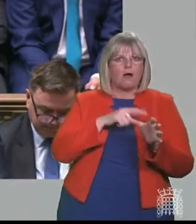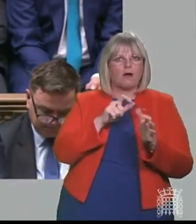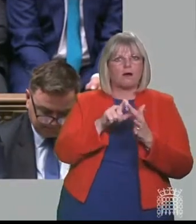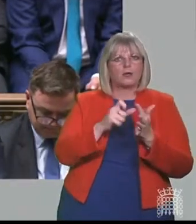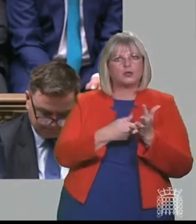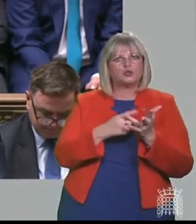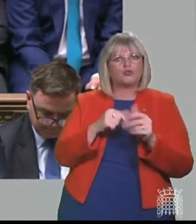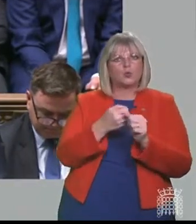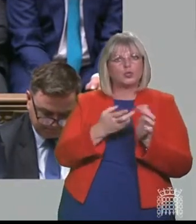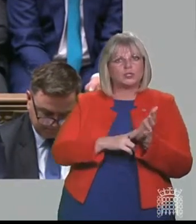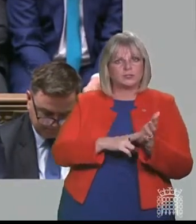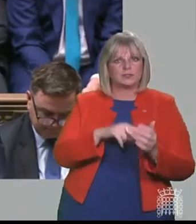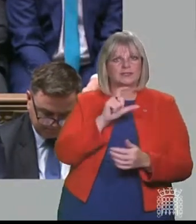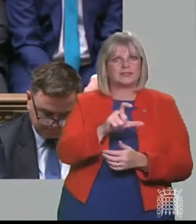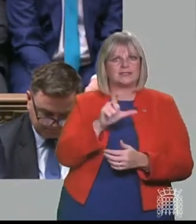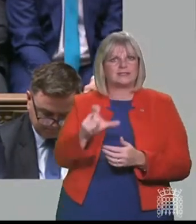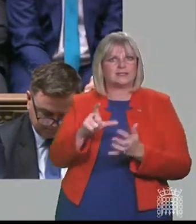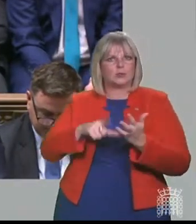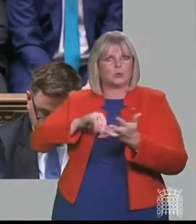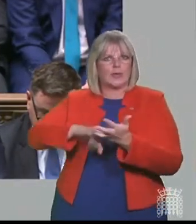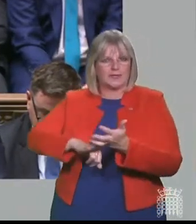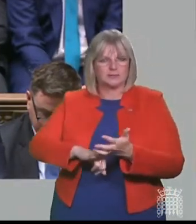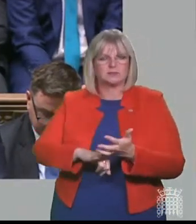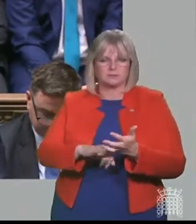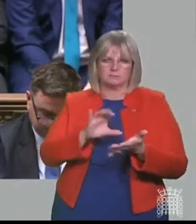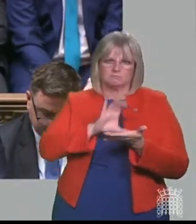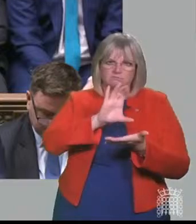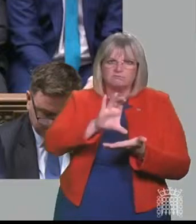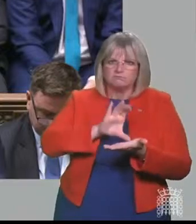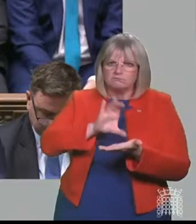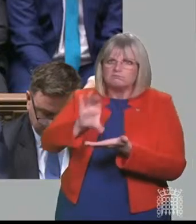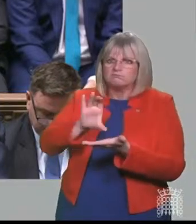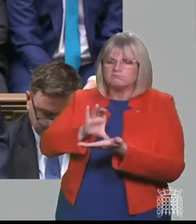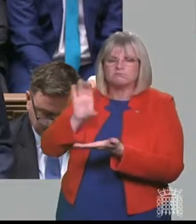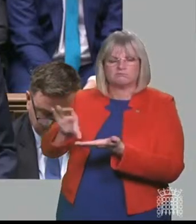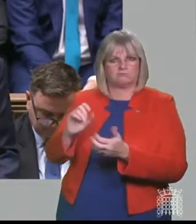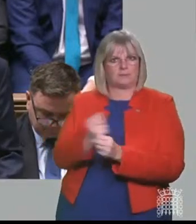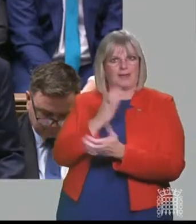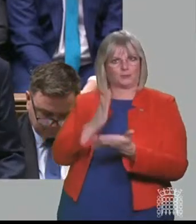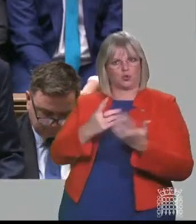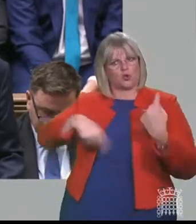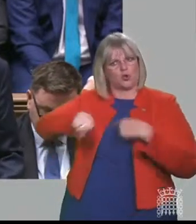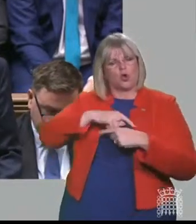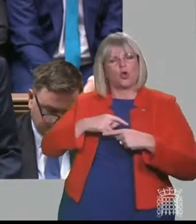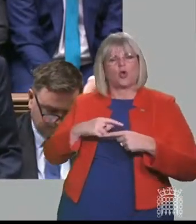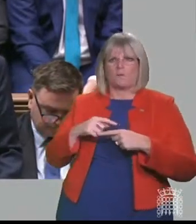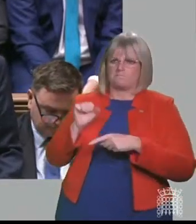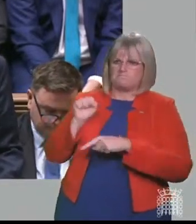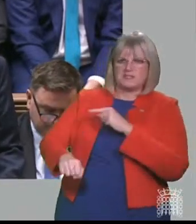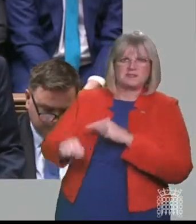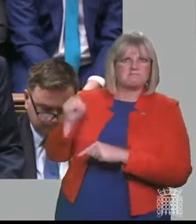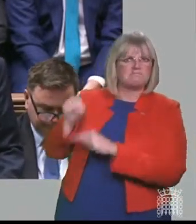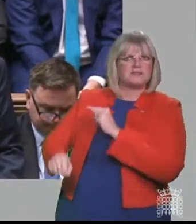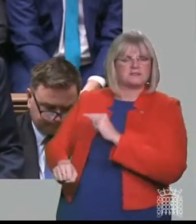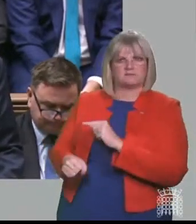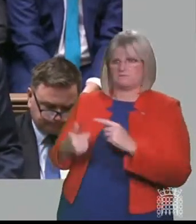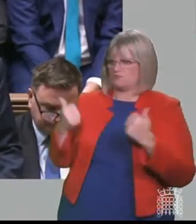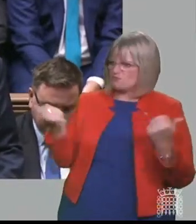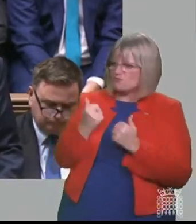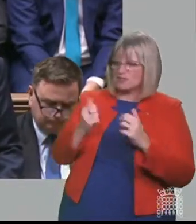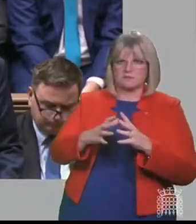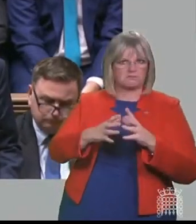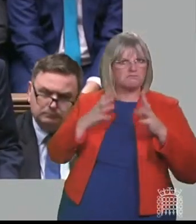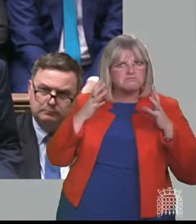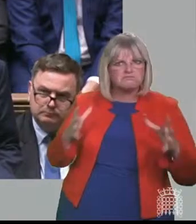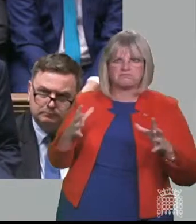These targeted investments will ensure the UK remains competitive in sectors where we're already leaders and innovative